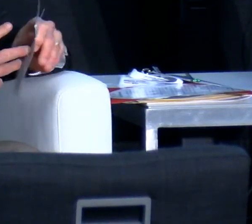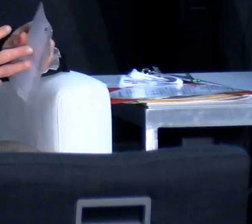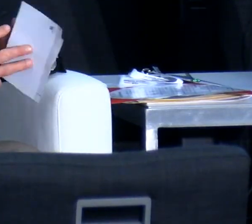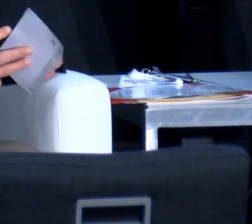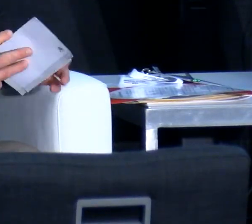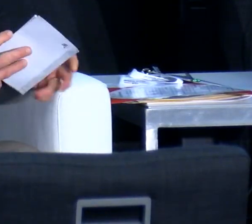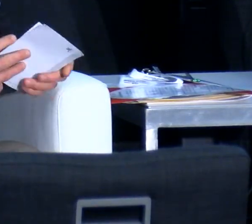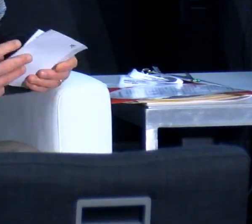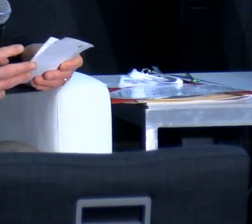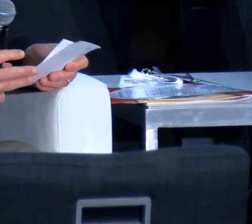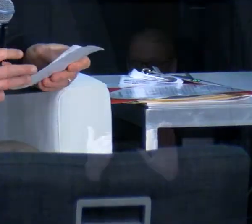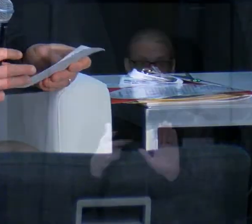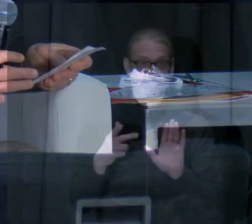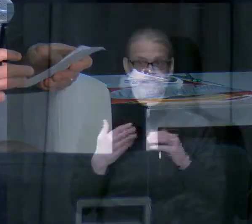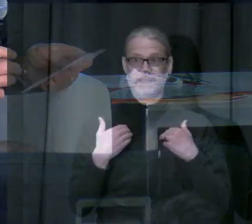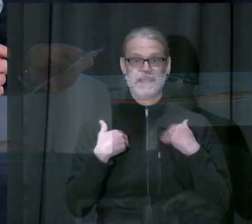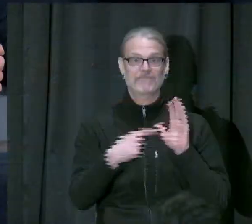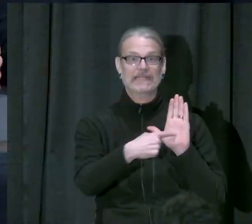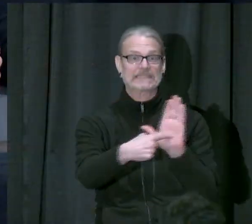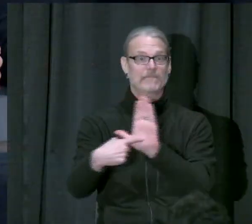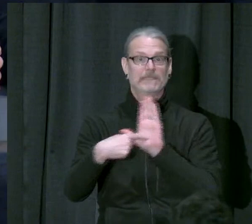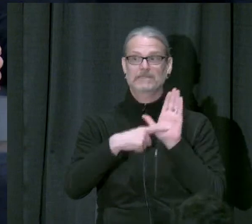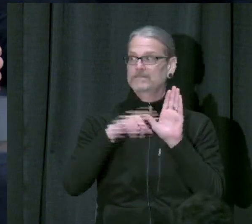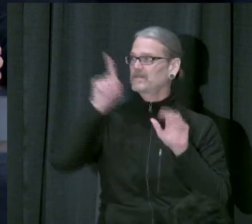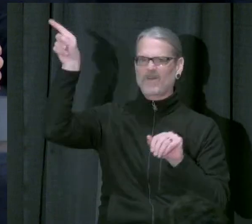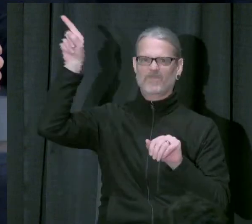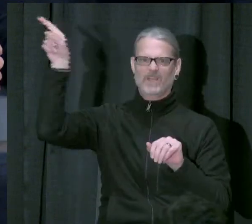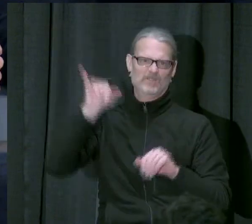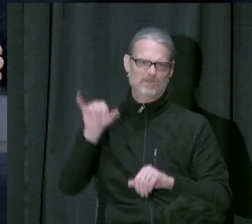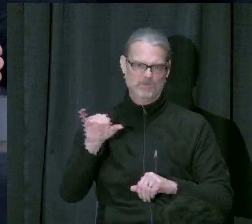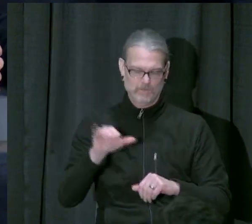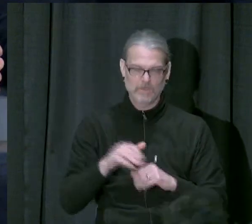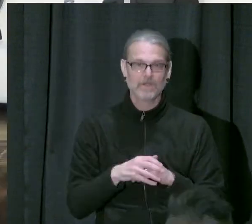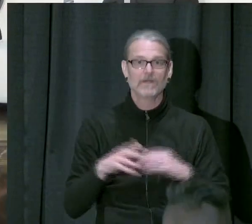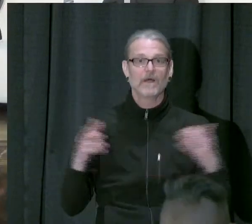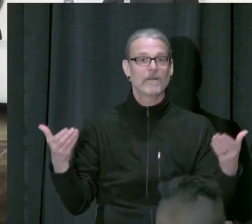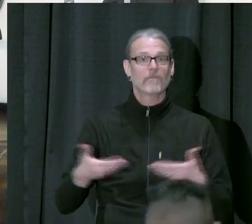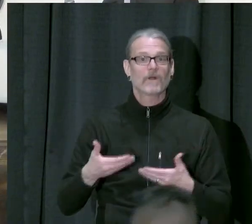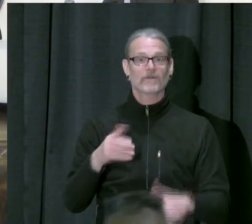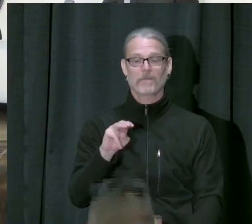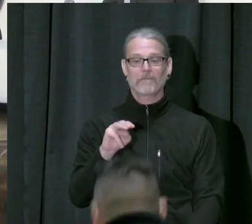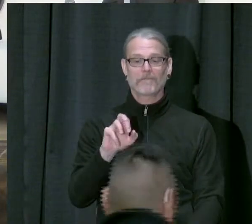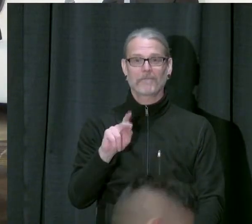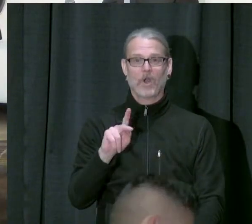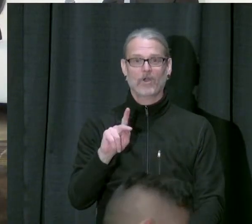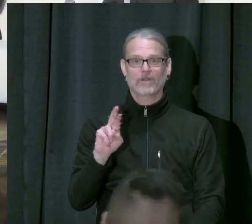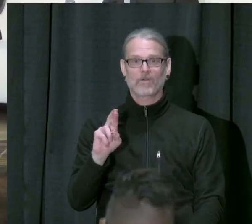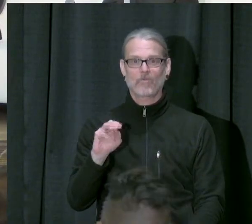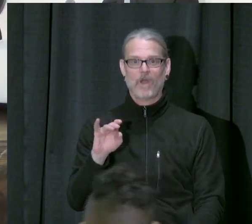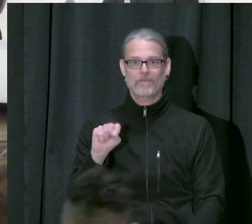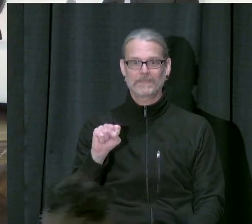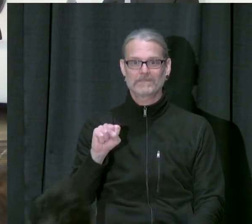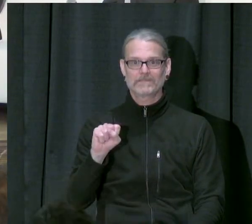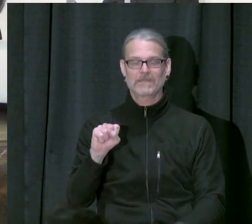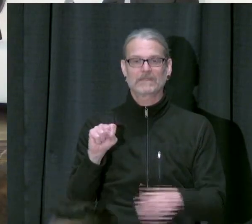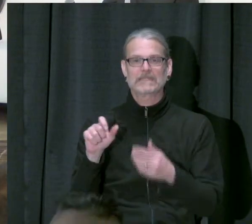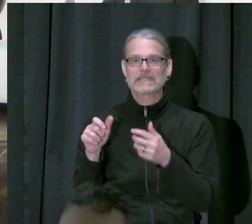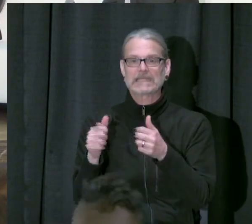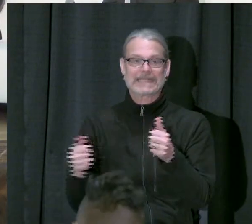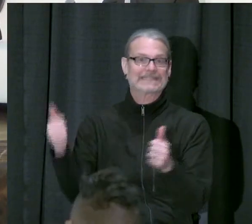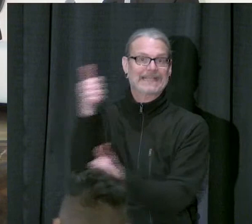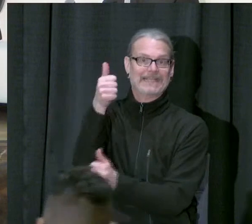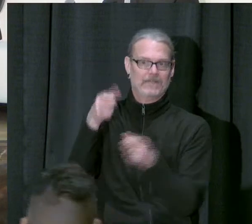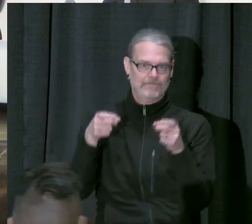and they're also exhibiting at the show, and they'll give you more information on that later. I'd like to welcome Mark Robbins, the Executive Director